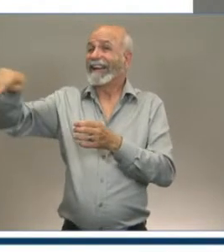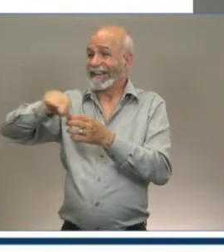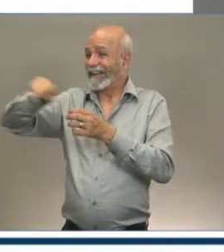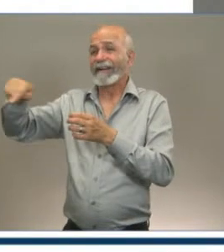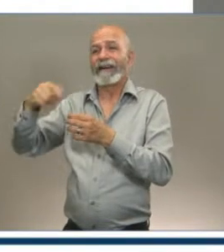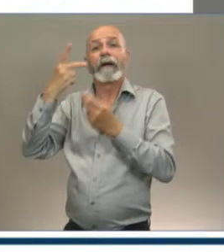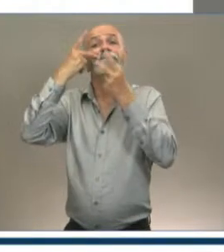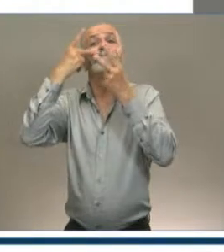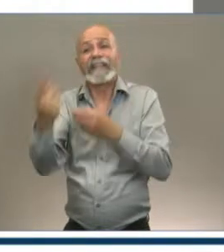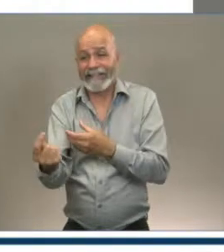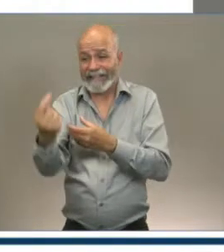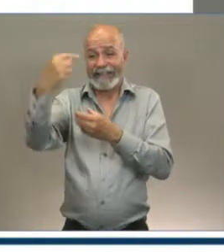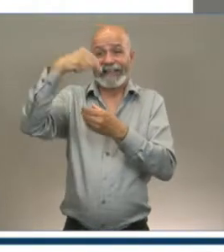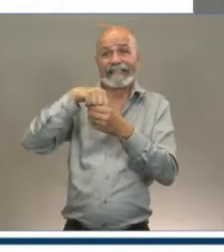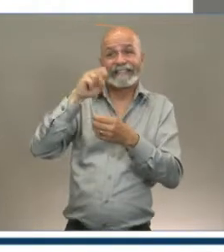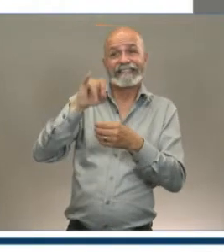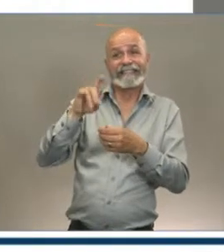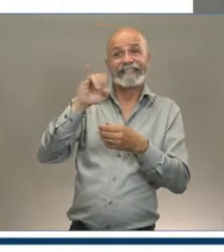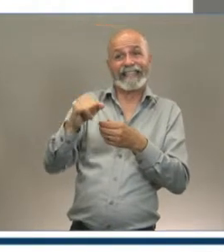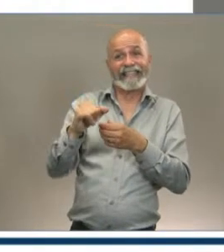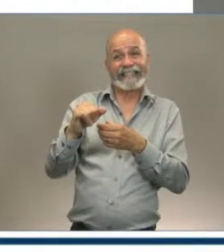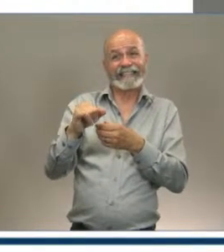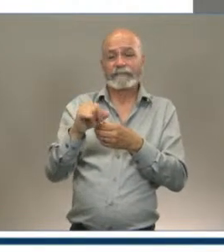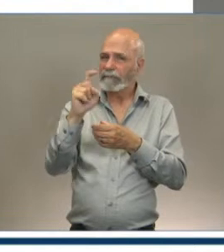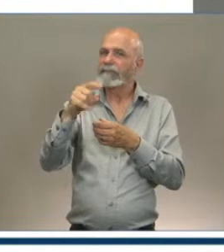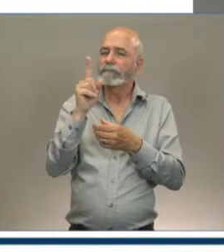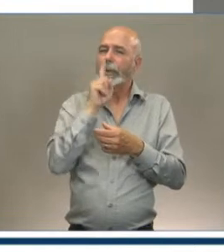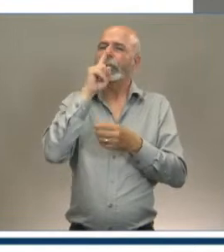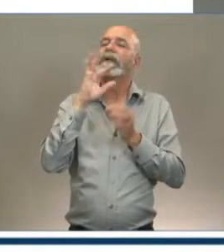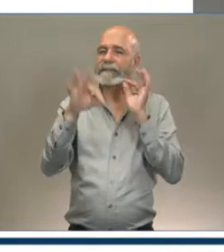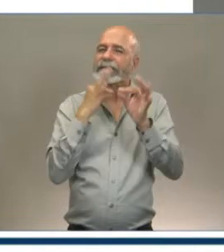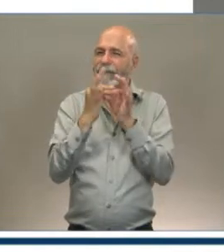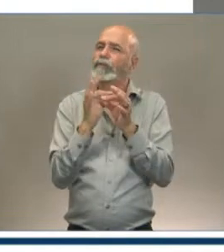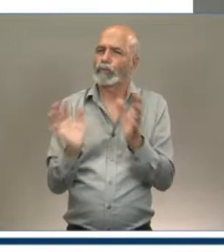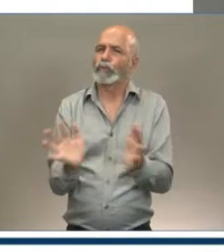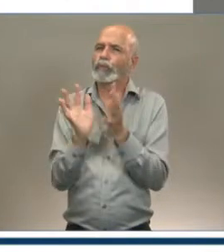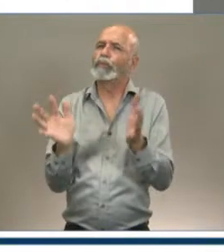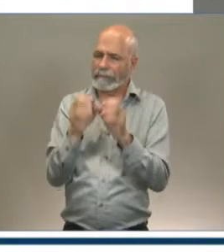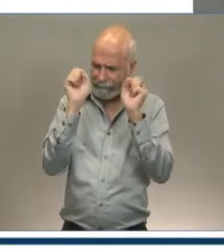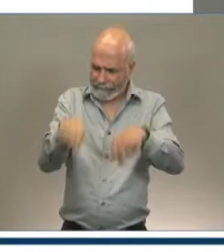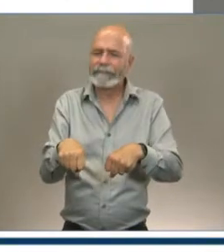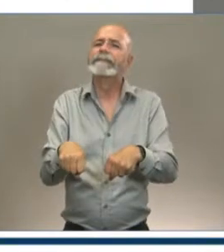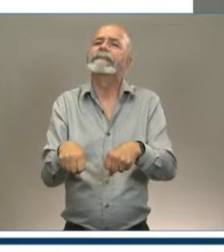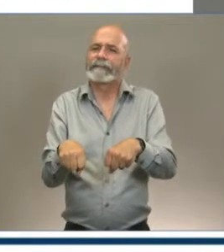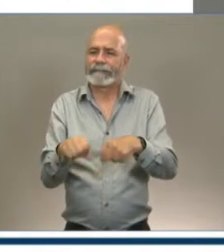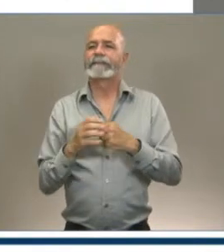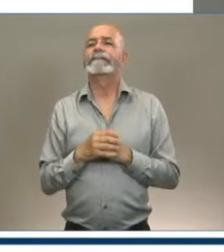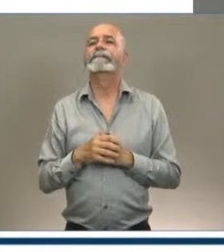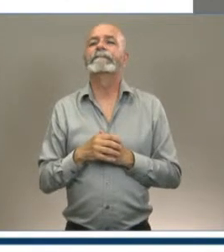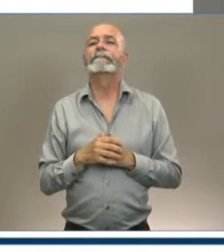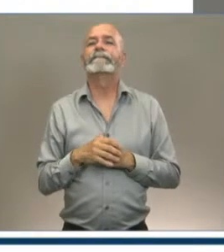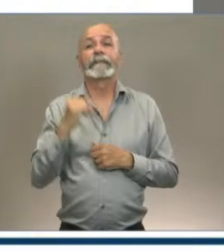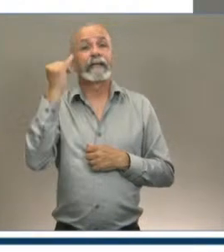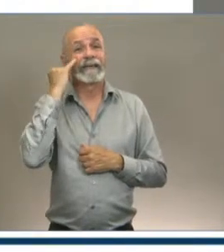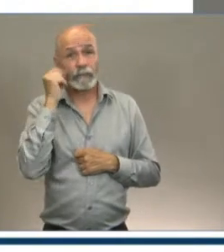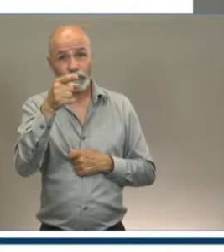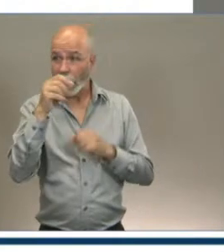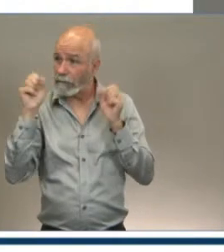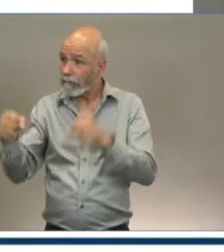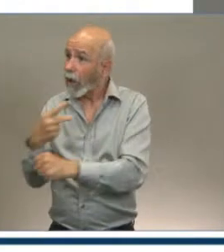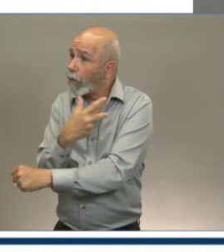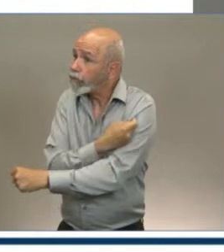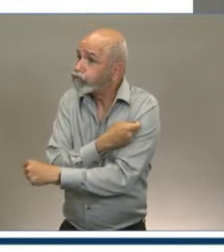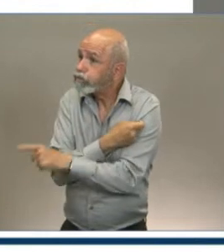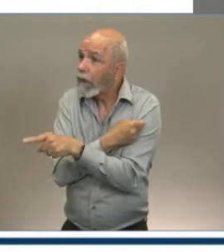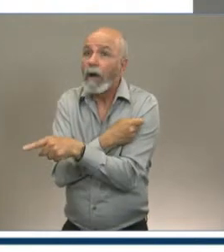outlined. And also, as you become eligible for a vaccination, book it as soon as possible.